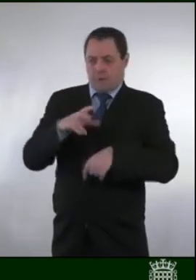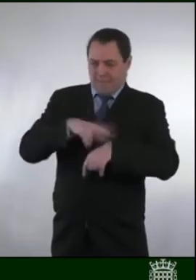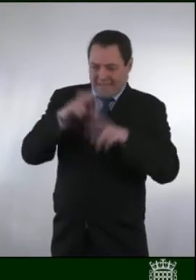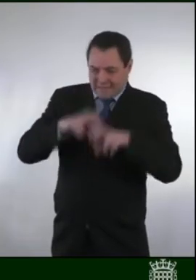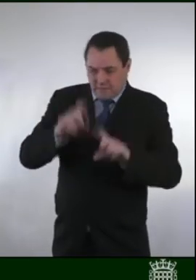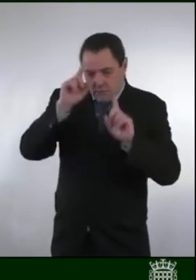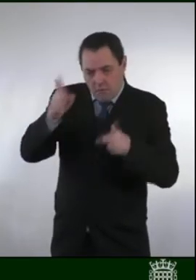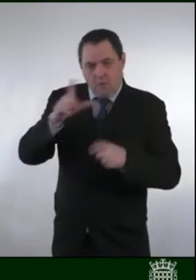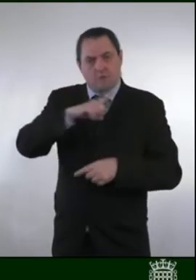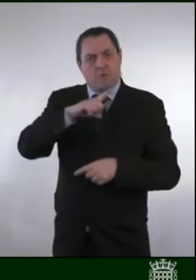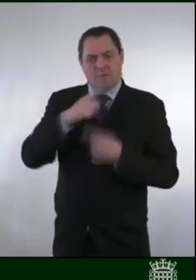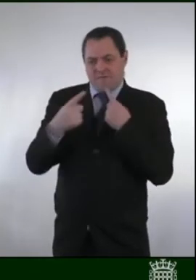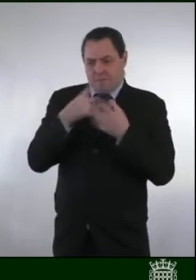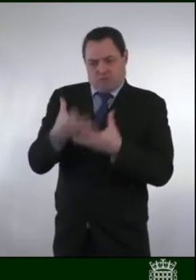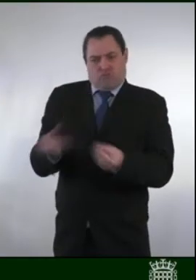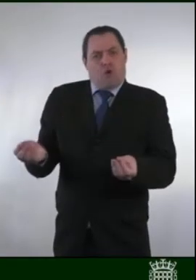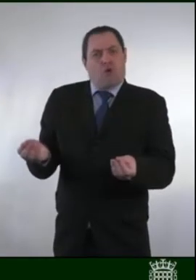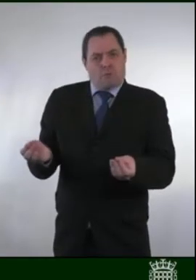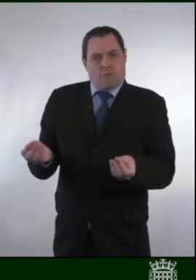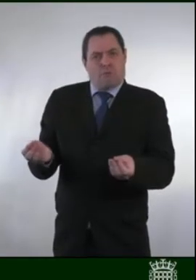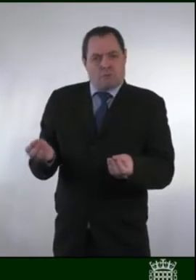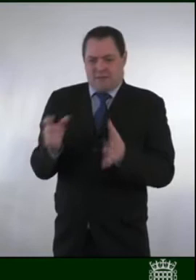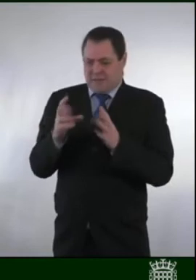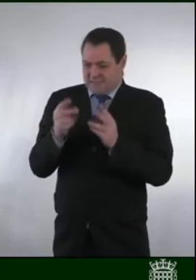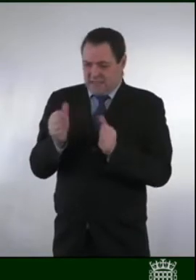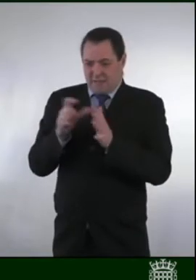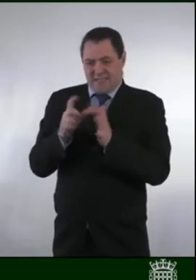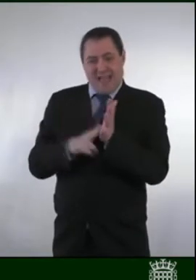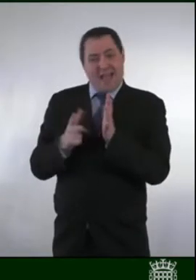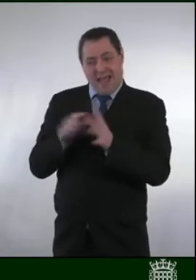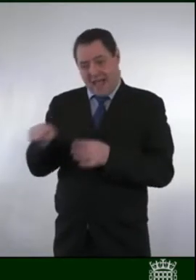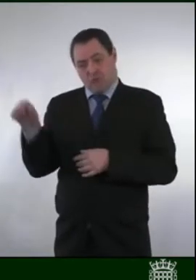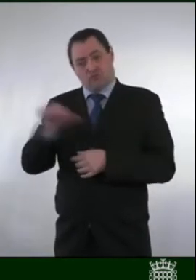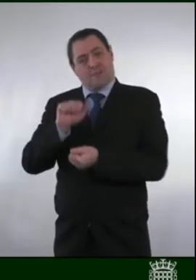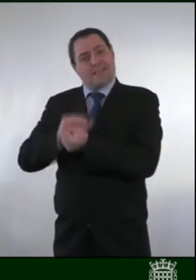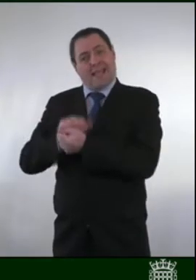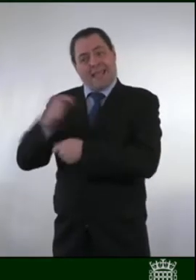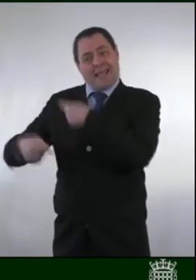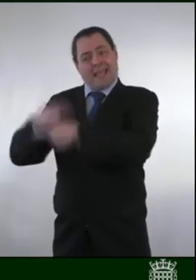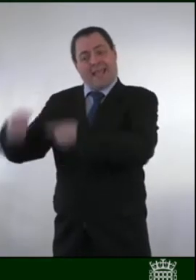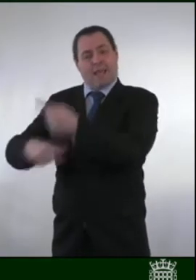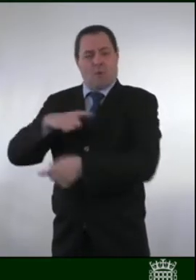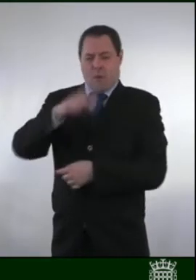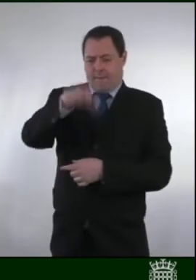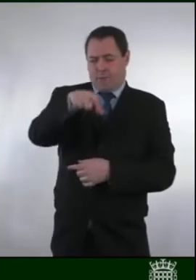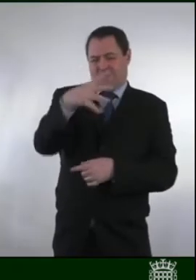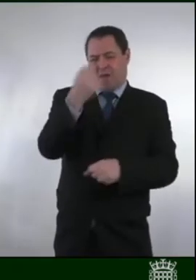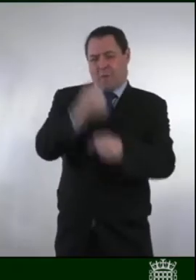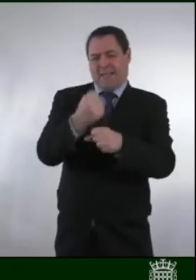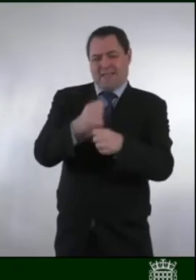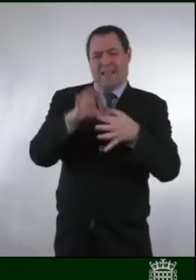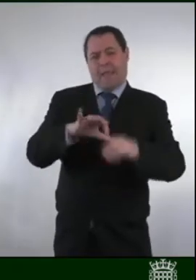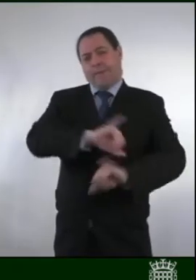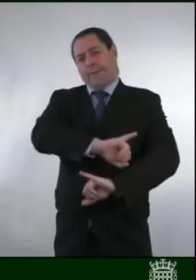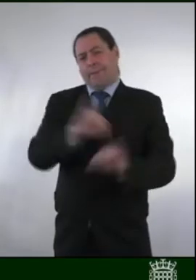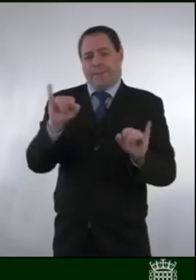records, including DNA, marked for indefinite retention following the conviction for serious offences. Mr. Speaker, that's the most serious